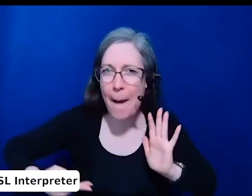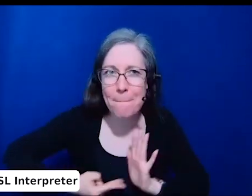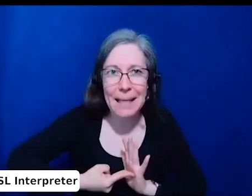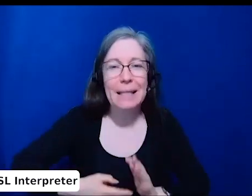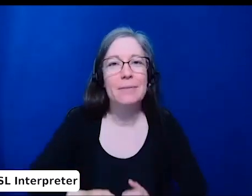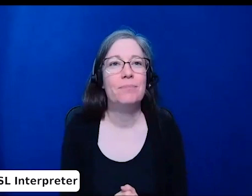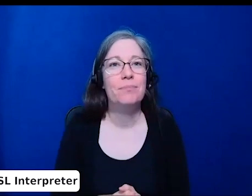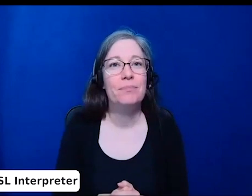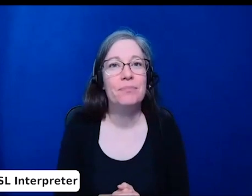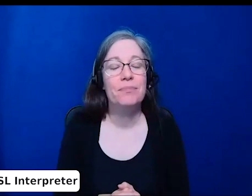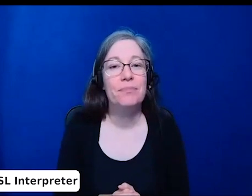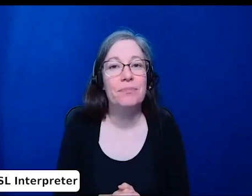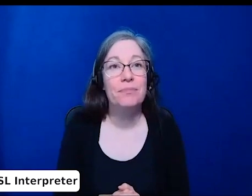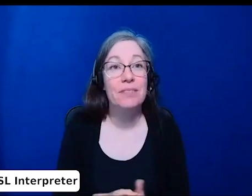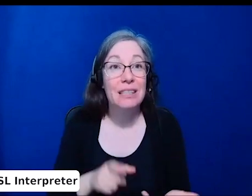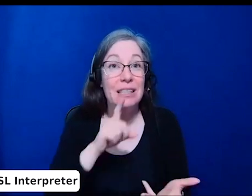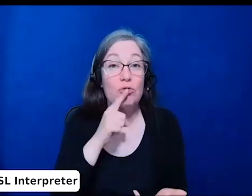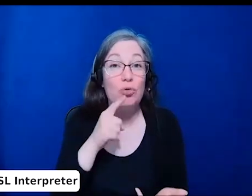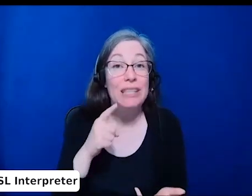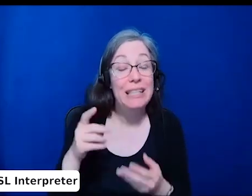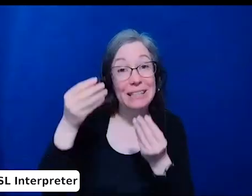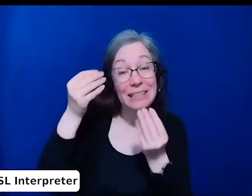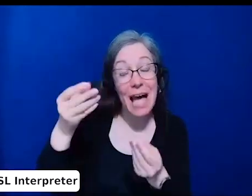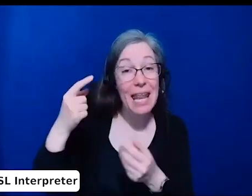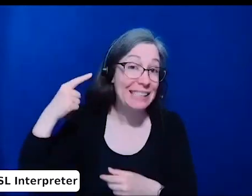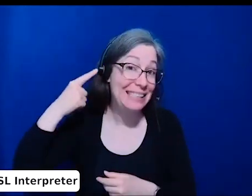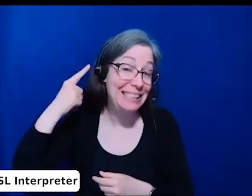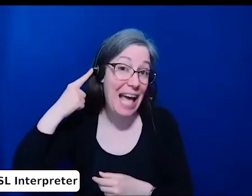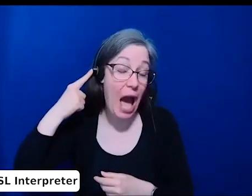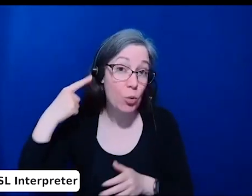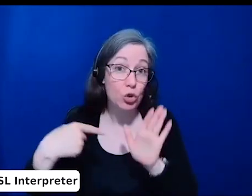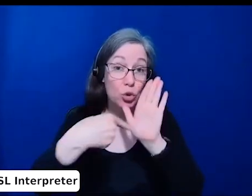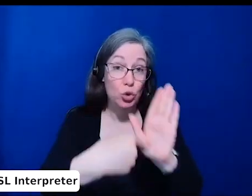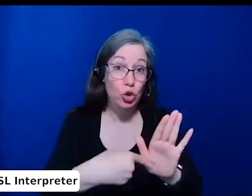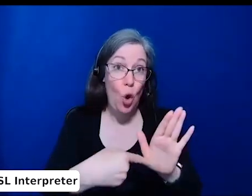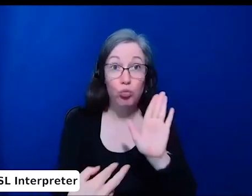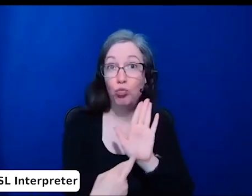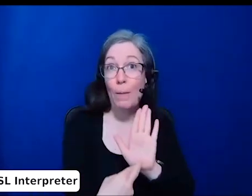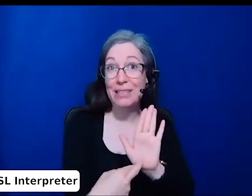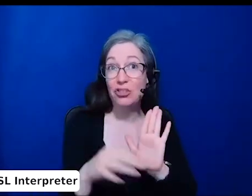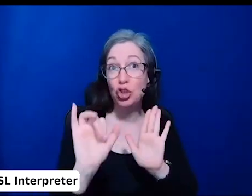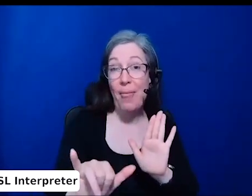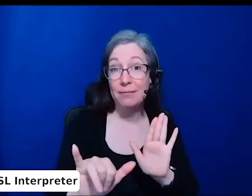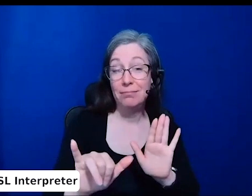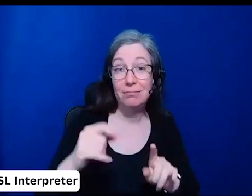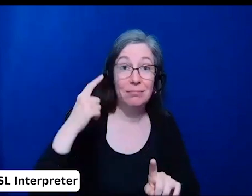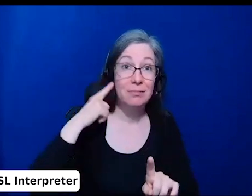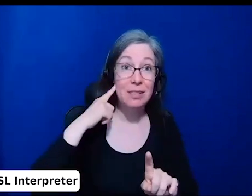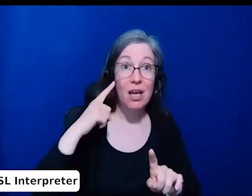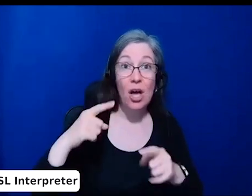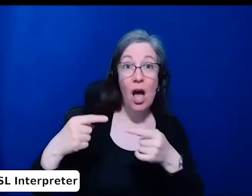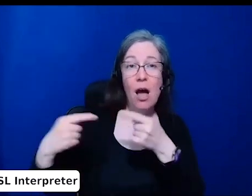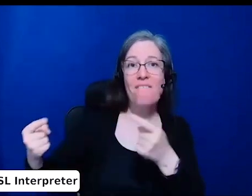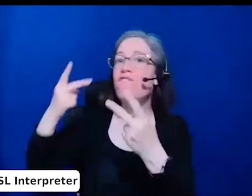terms, sonification is the representation of data as sound. And this is directly analogous